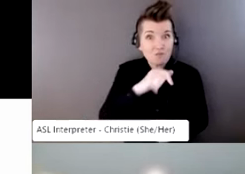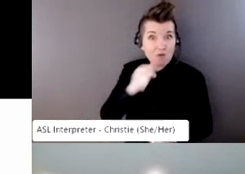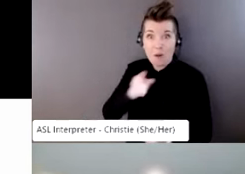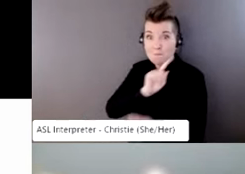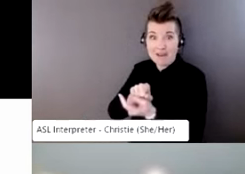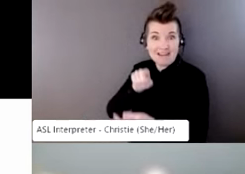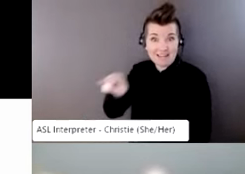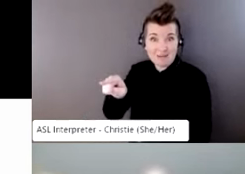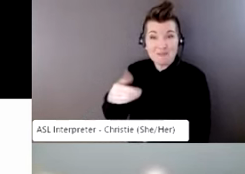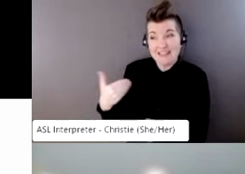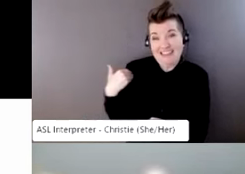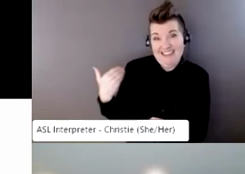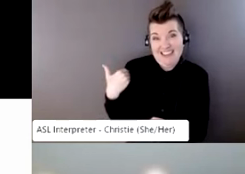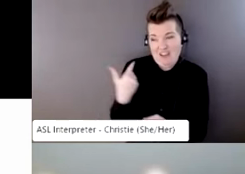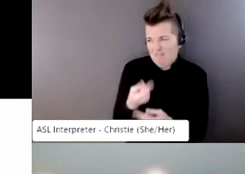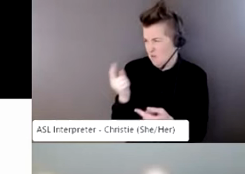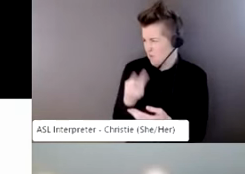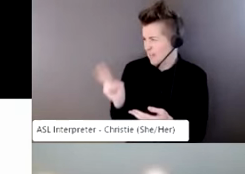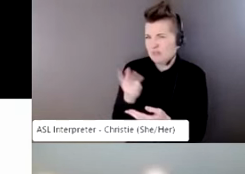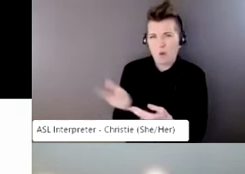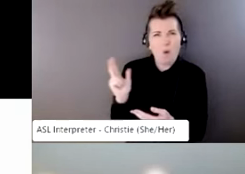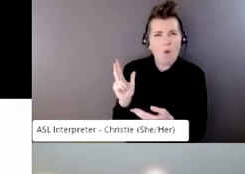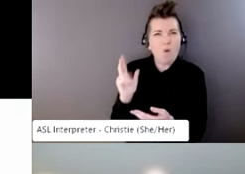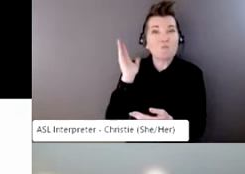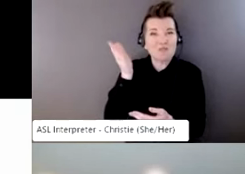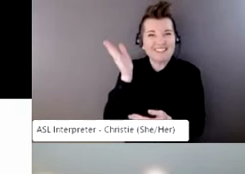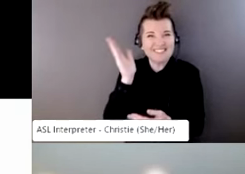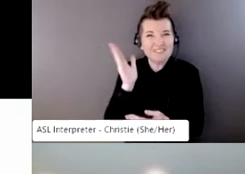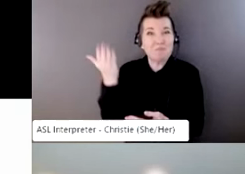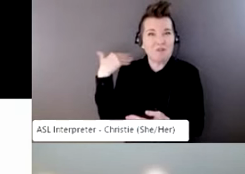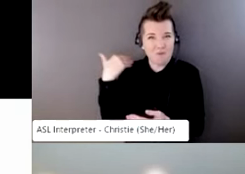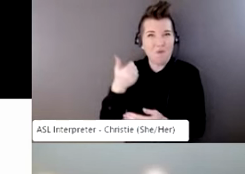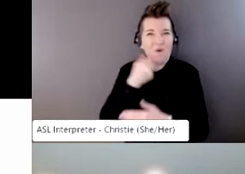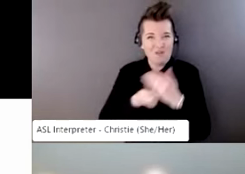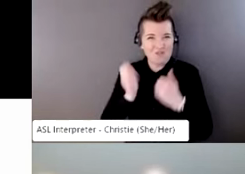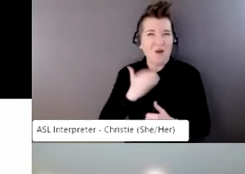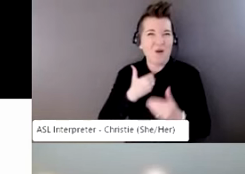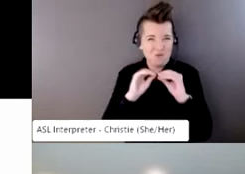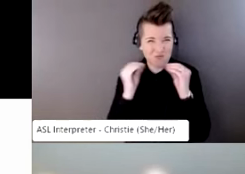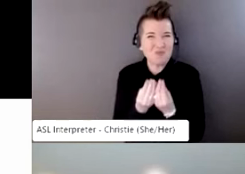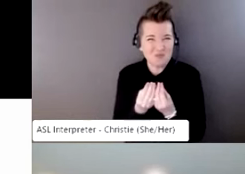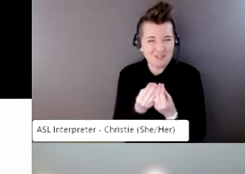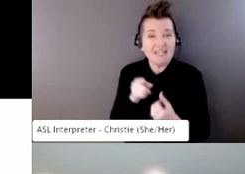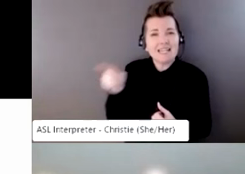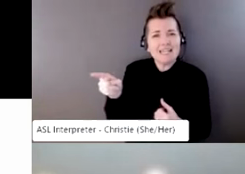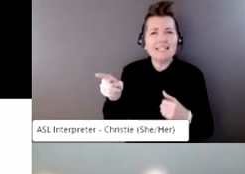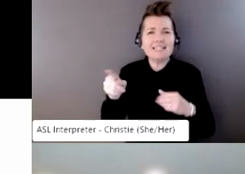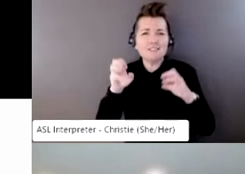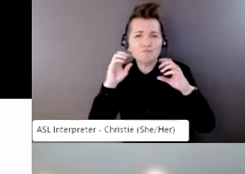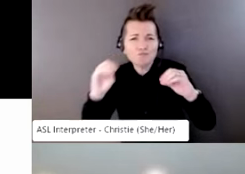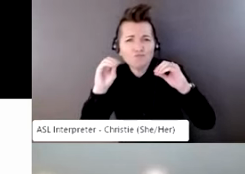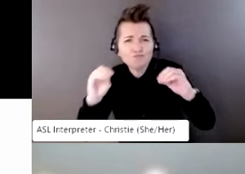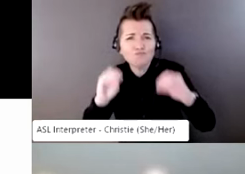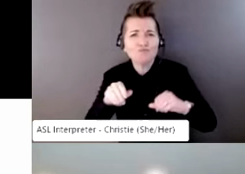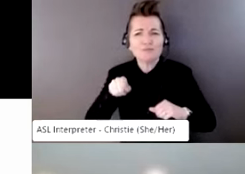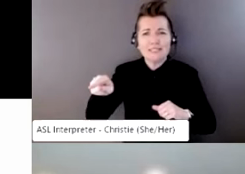Canadians a couple of weeks ago, you've already heard Jesse speak. He is an educator and a hospitality professional with